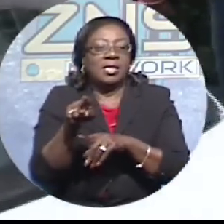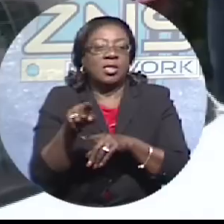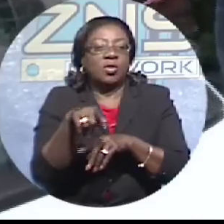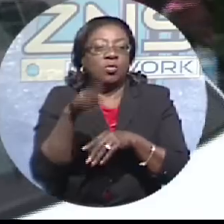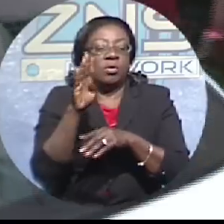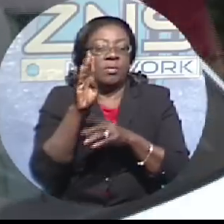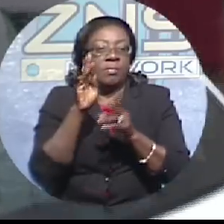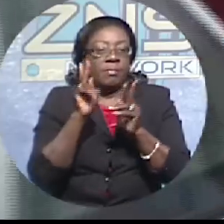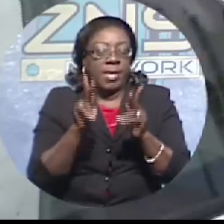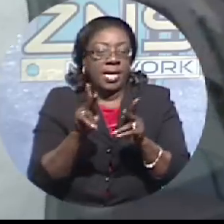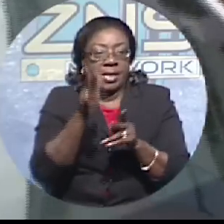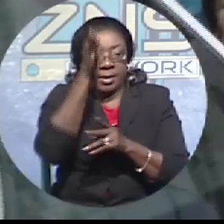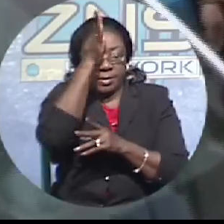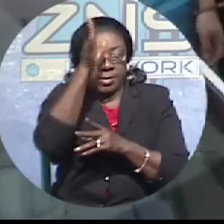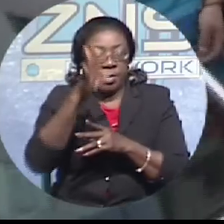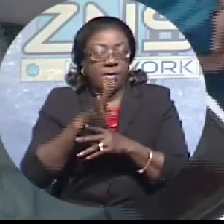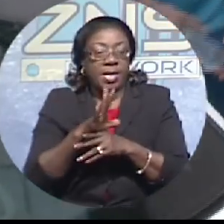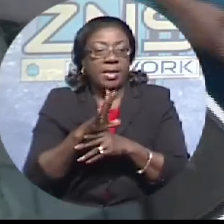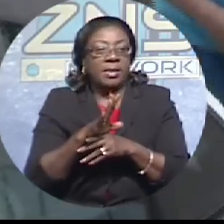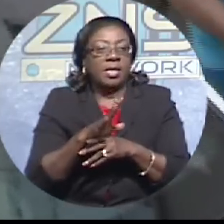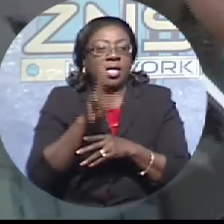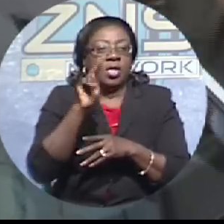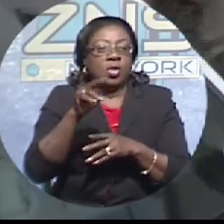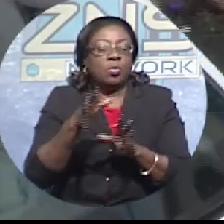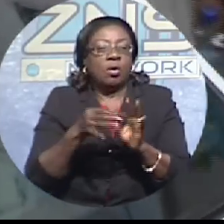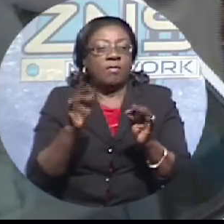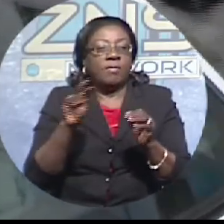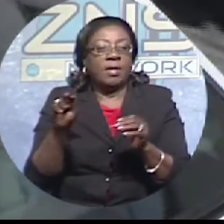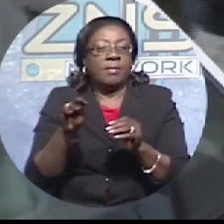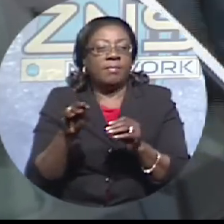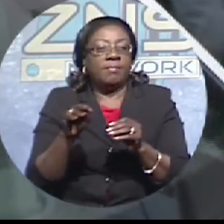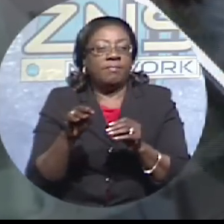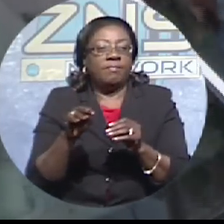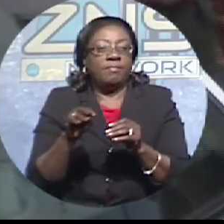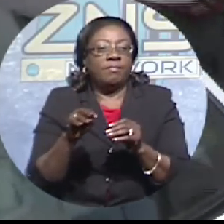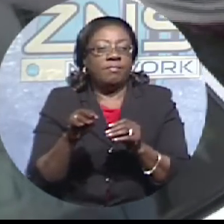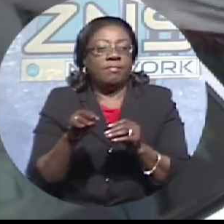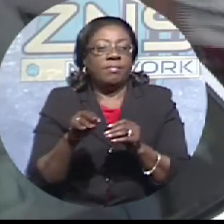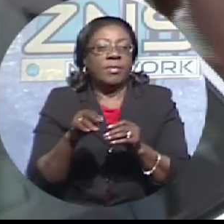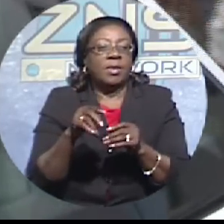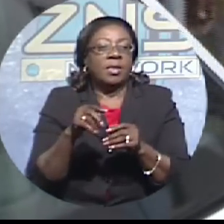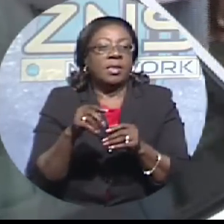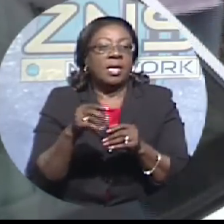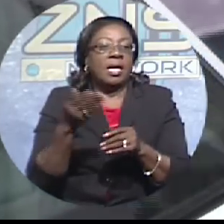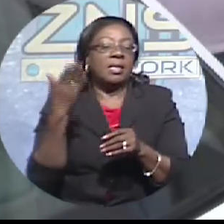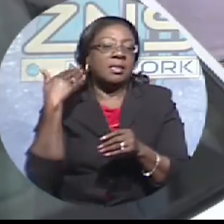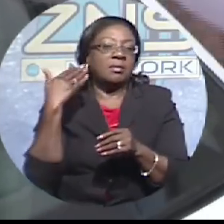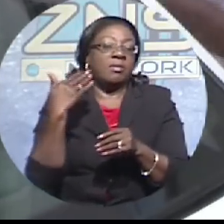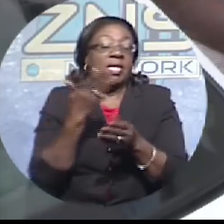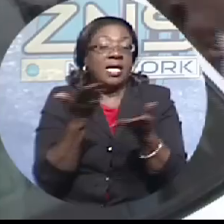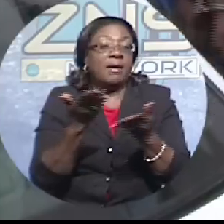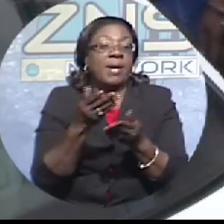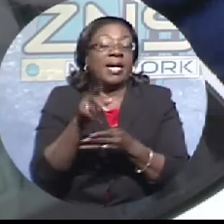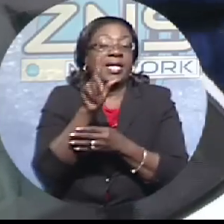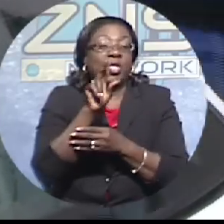for each of the men, 2 of them with prior convictions dating back to 2010,